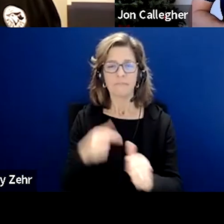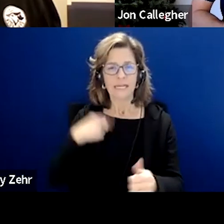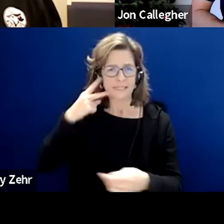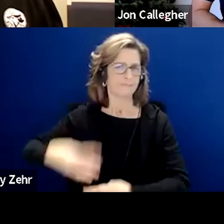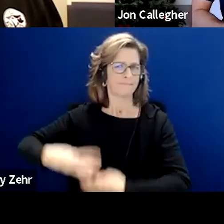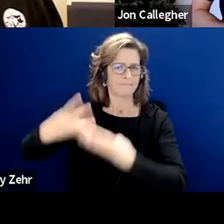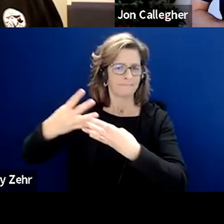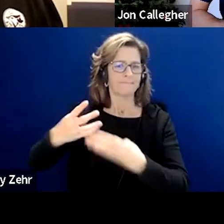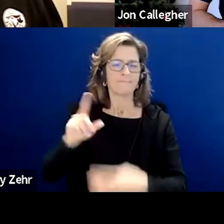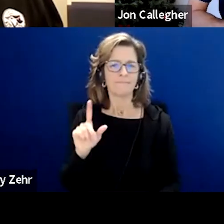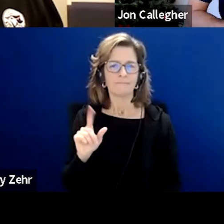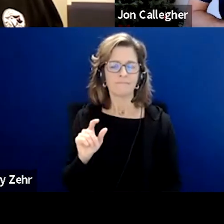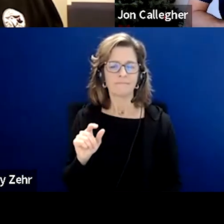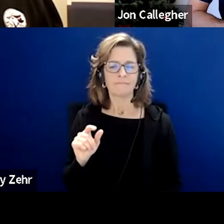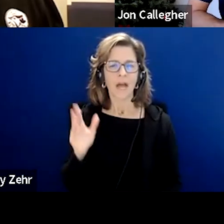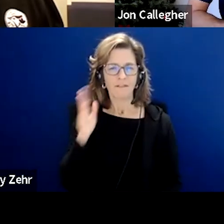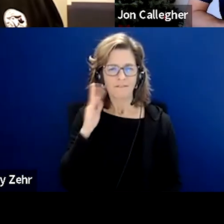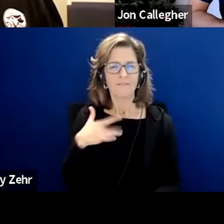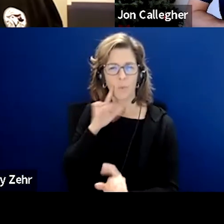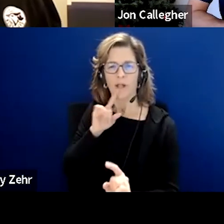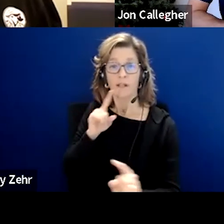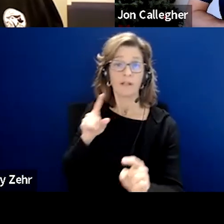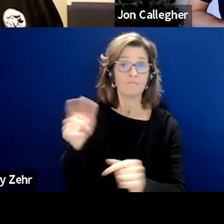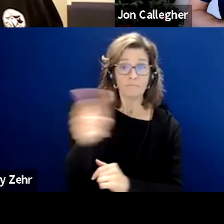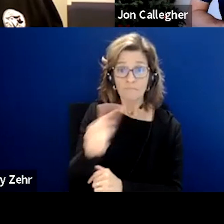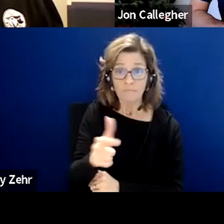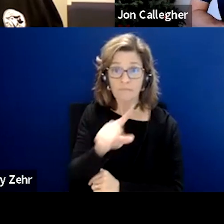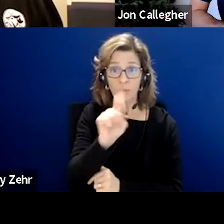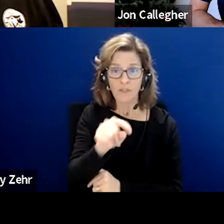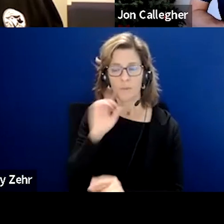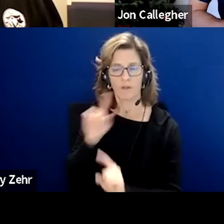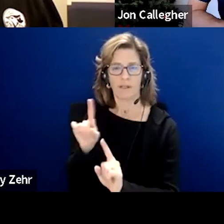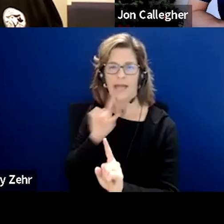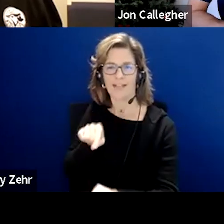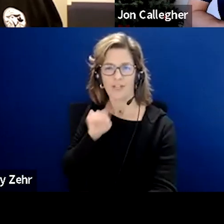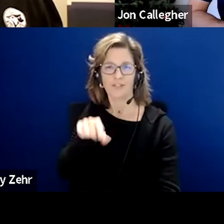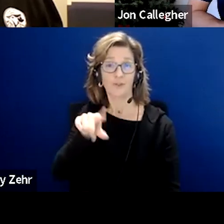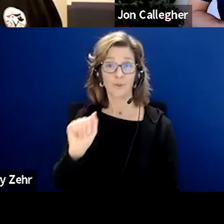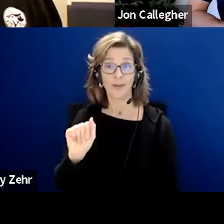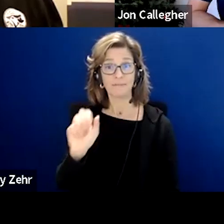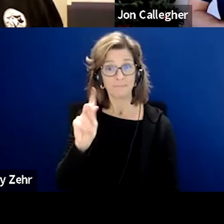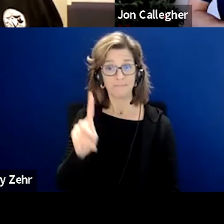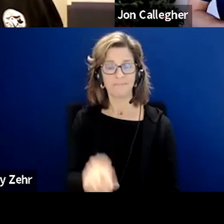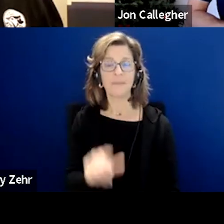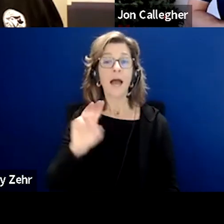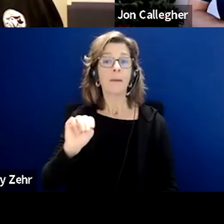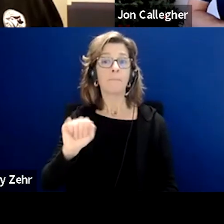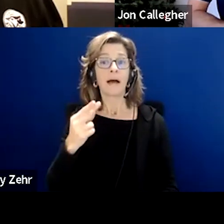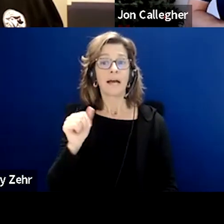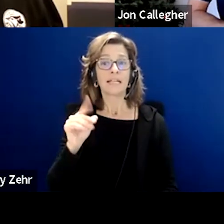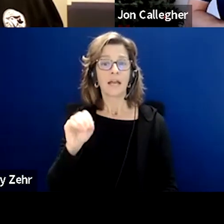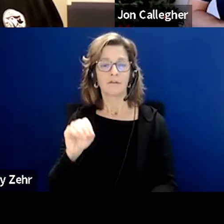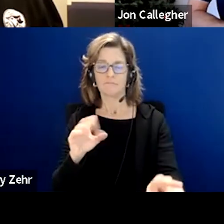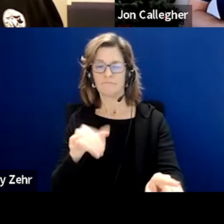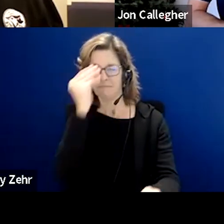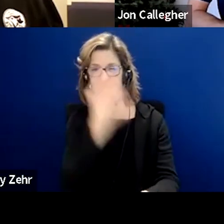and I think we will have time to get to them after we've completed our discussion. So please. And John, I